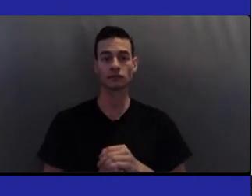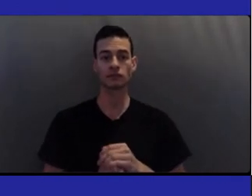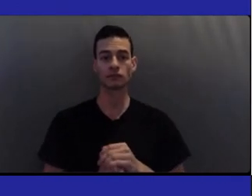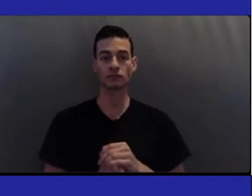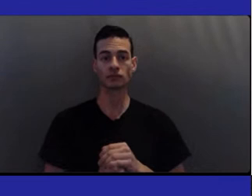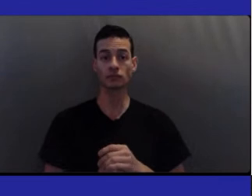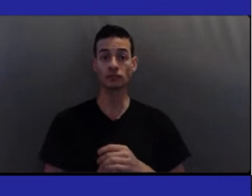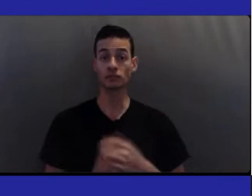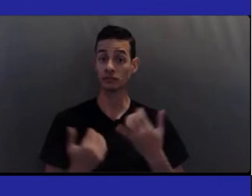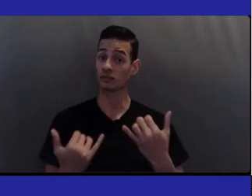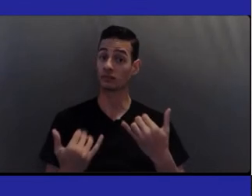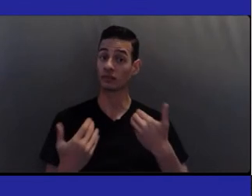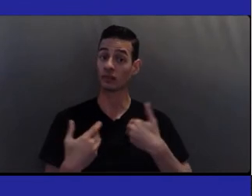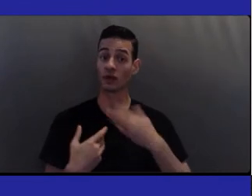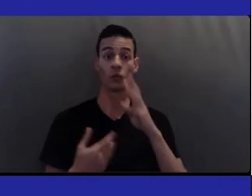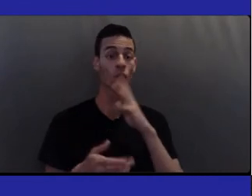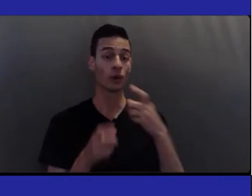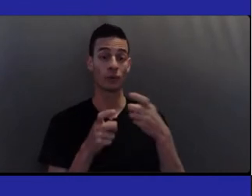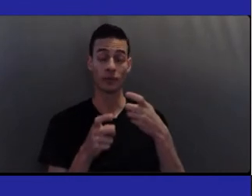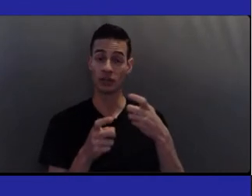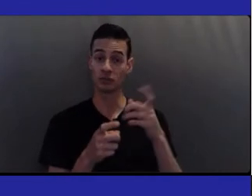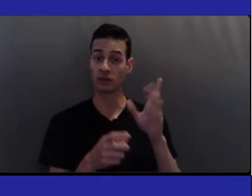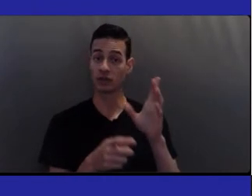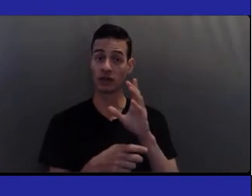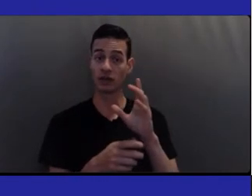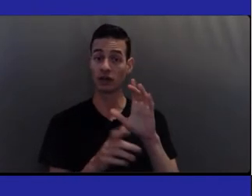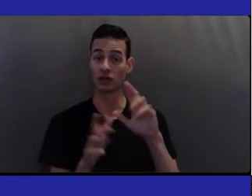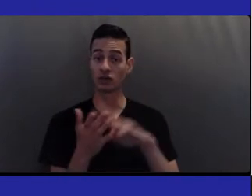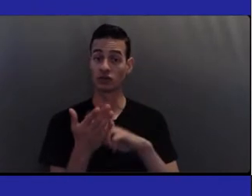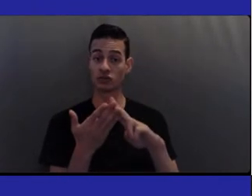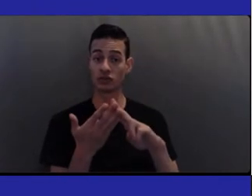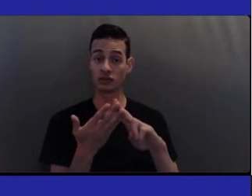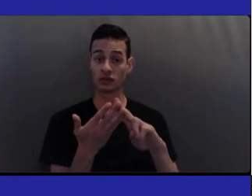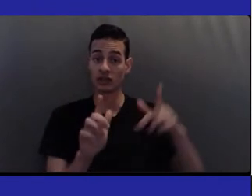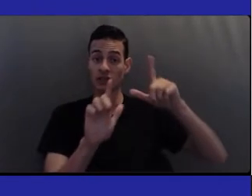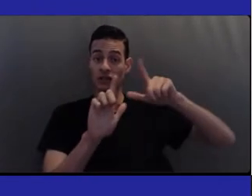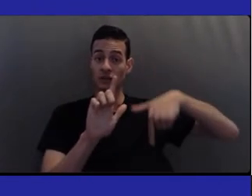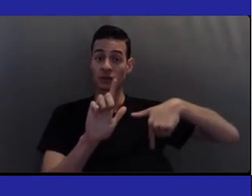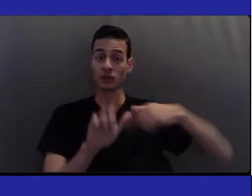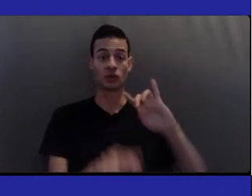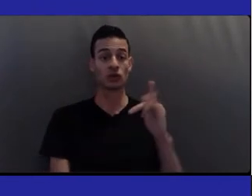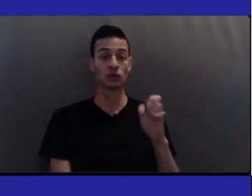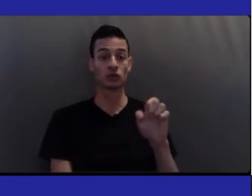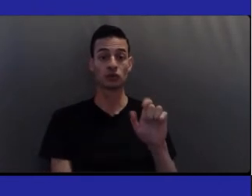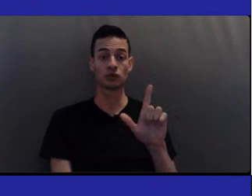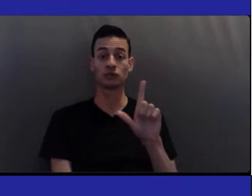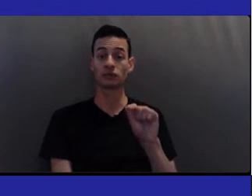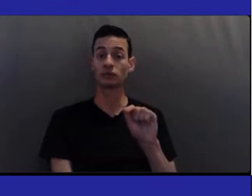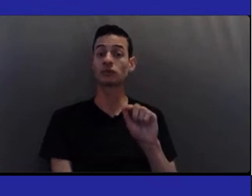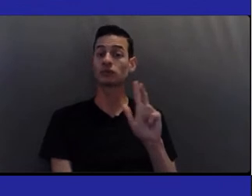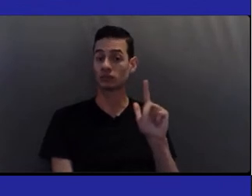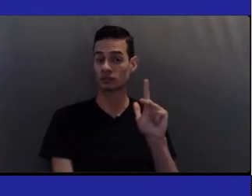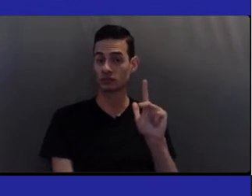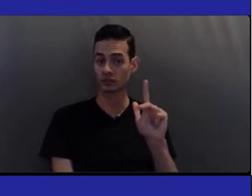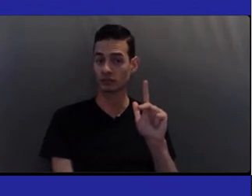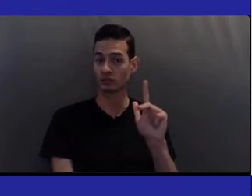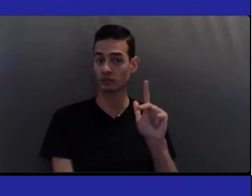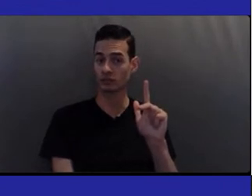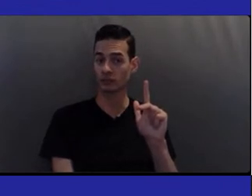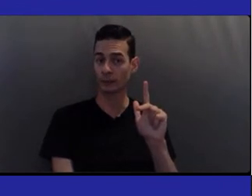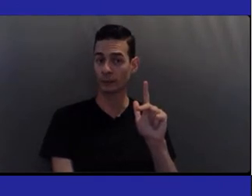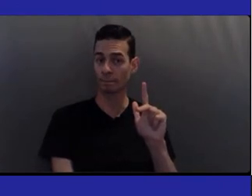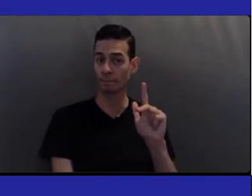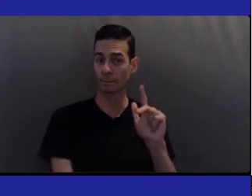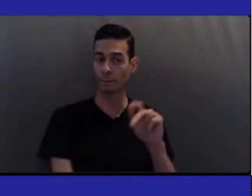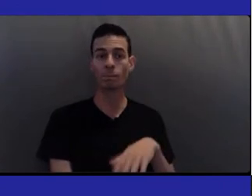a water management contract with Nalco that expires in June 2023. The total spend over the last 5 years for water management services and maintenance